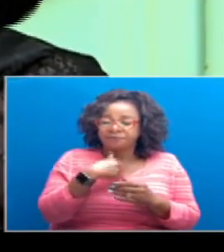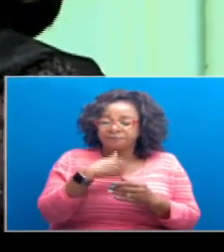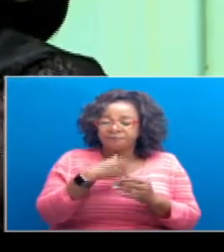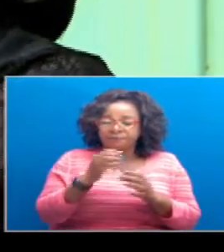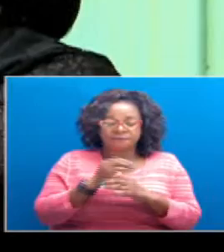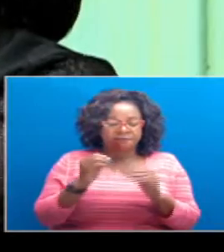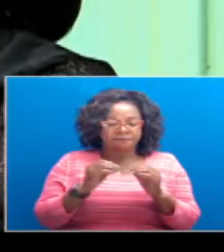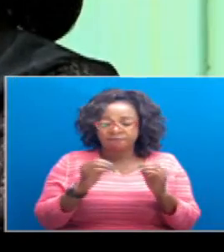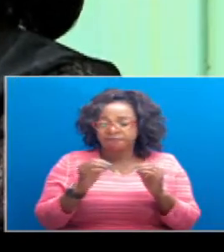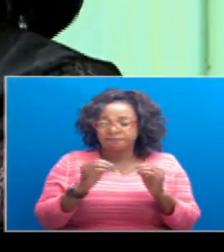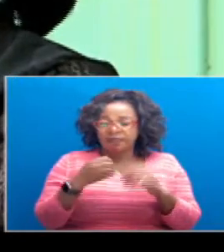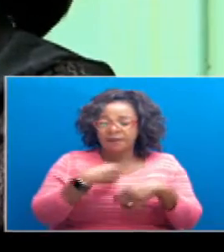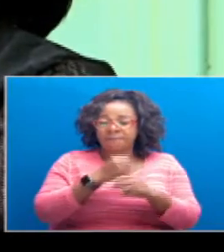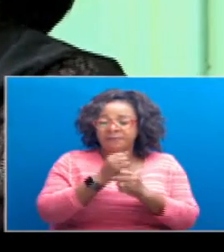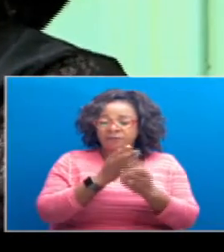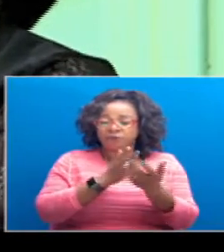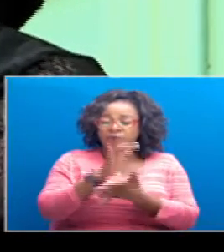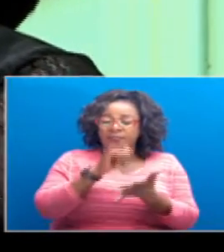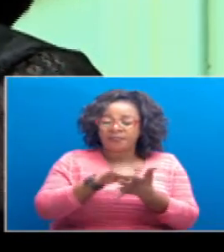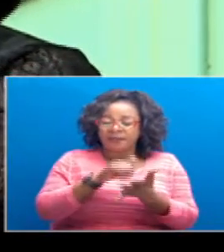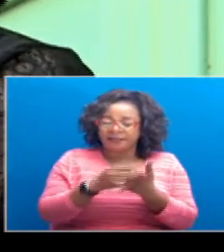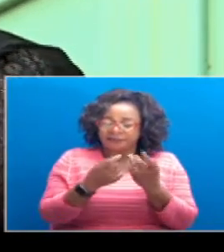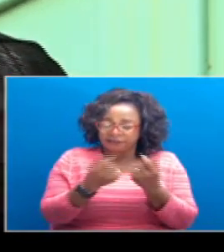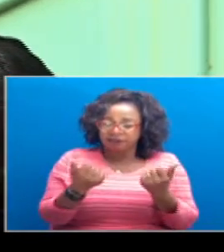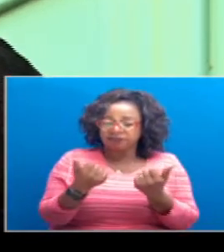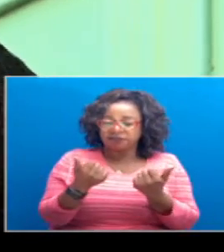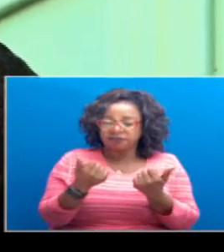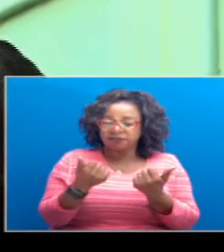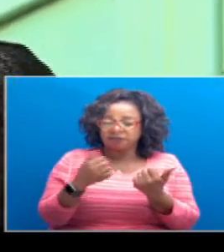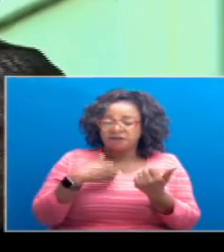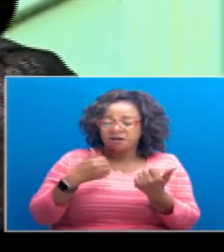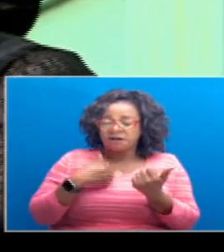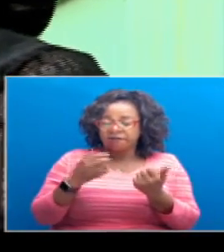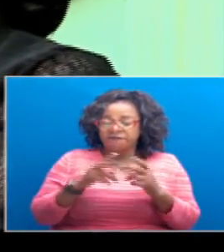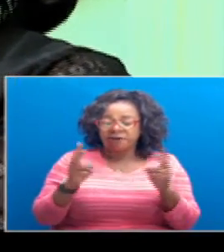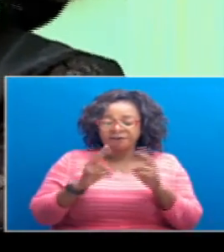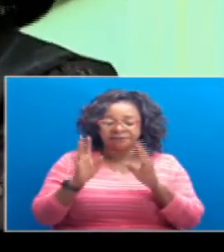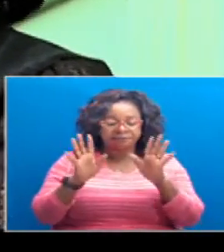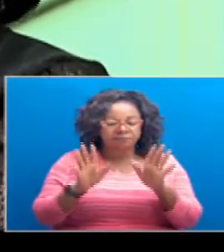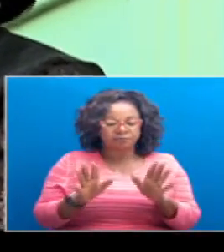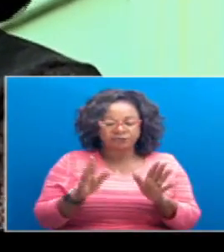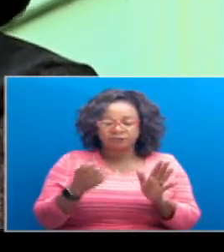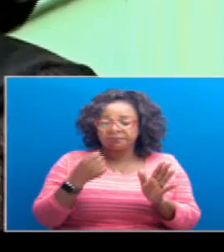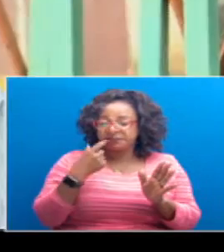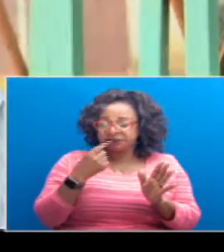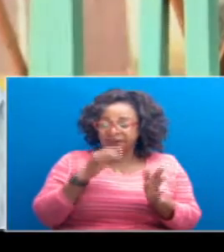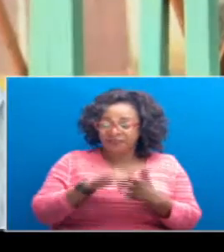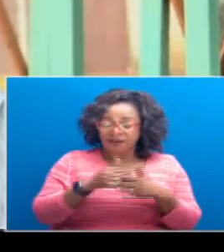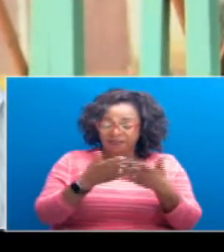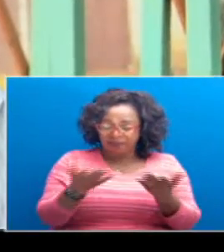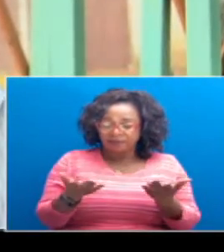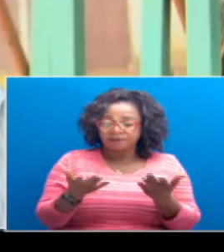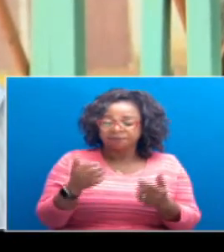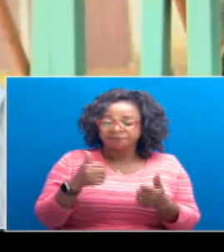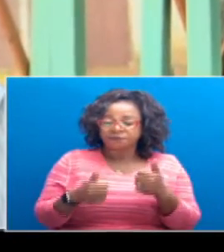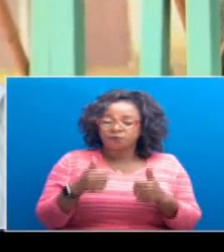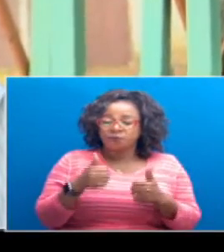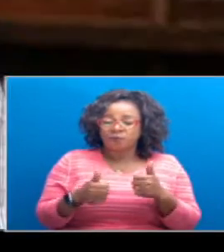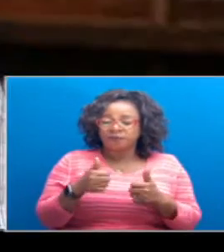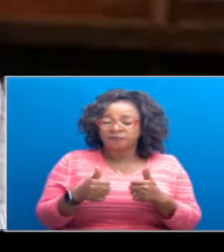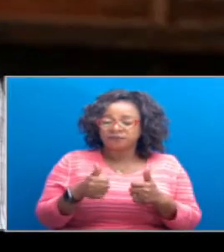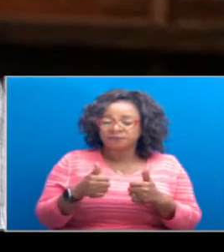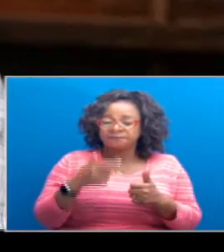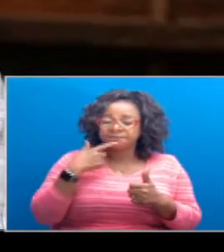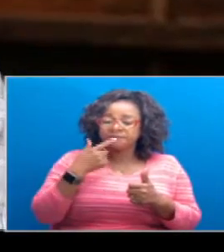they have and make sure that at least the very, very important medicines are there. Richard, if there's one